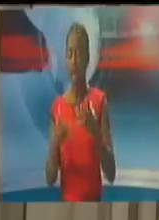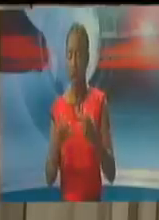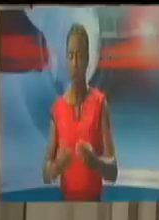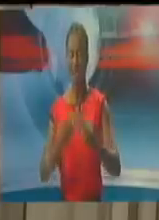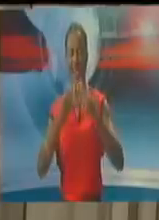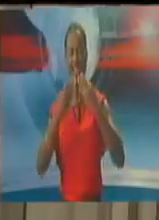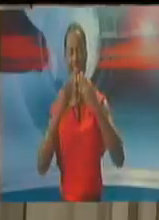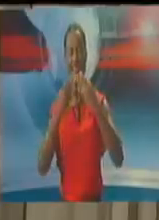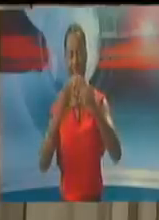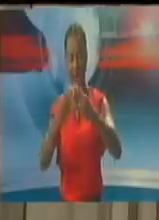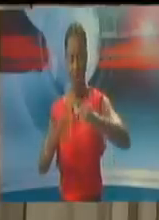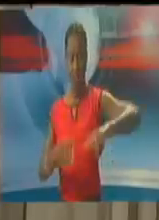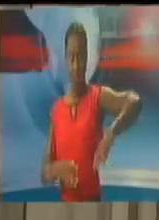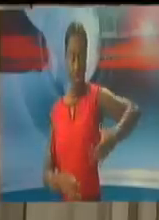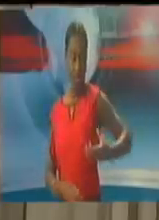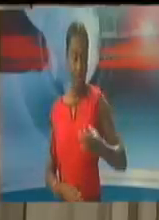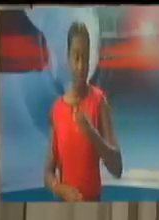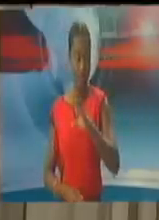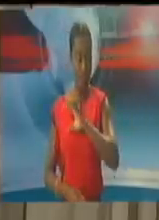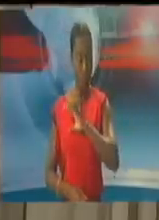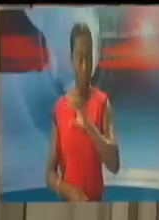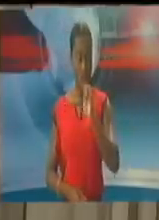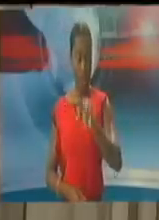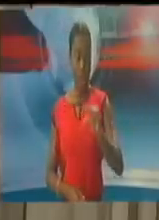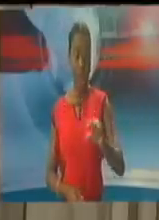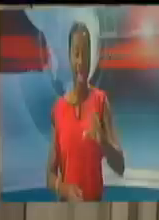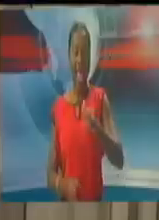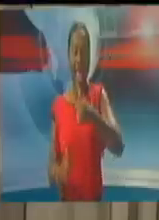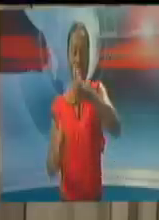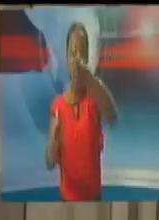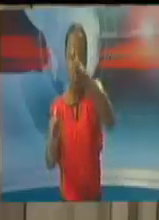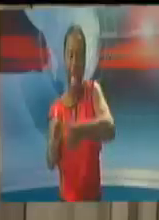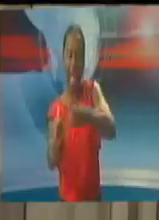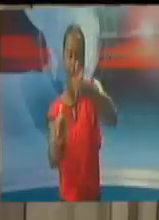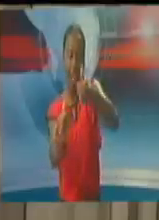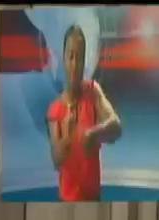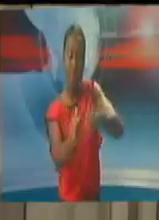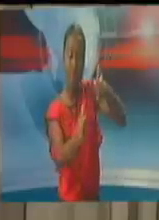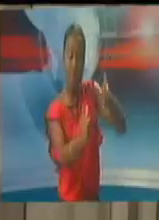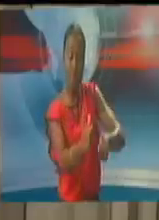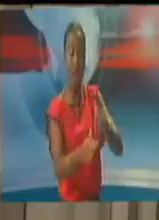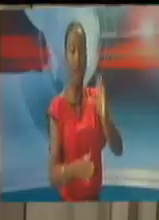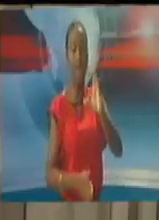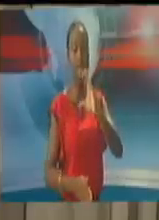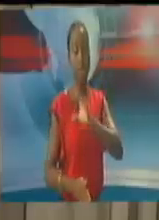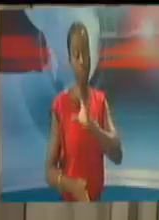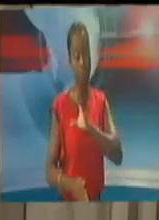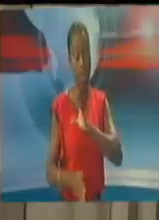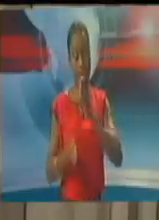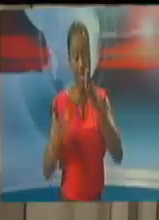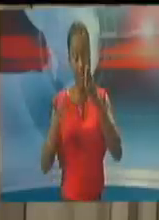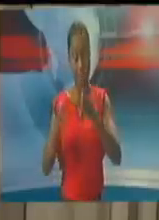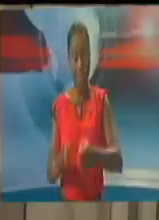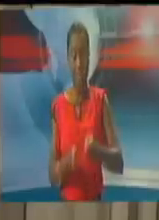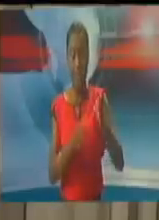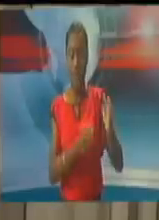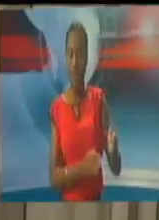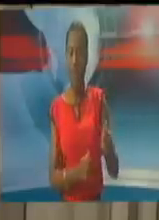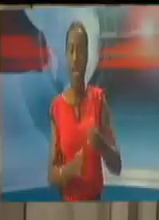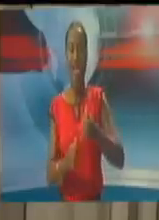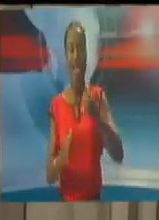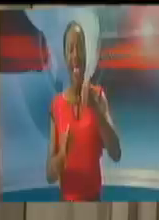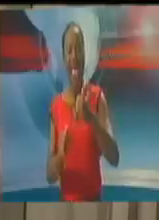the Commissioner of Police and every single one of the men and women in the Trinidad and Tobago Police Service who on a daily